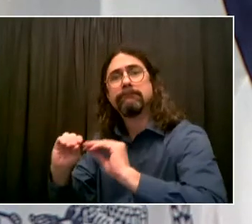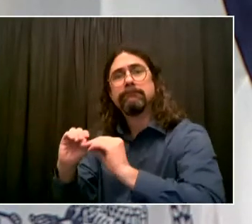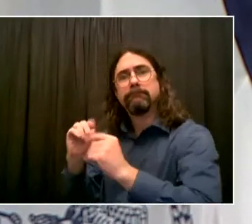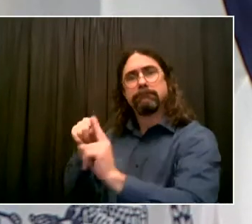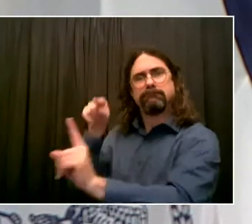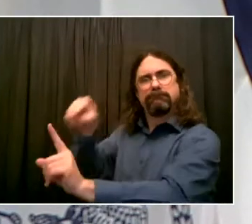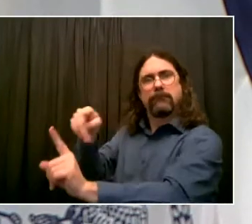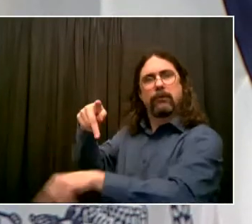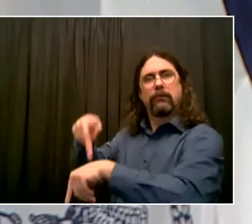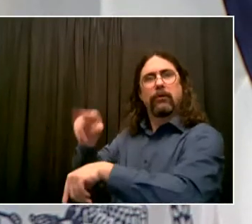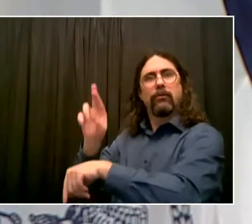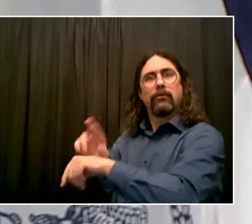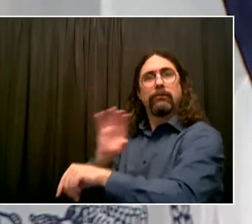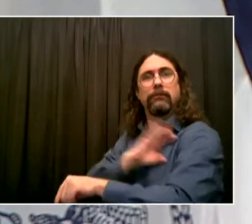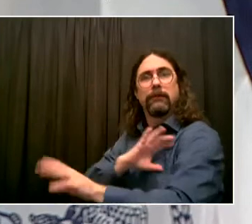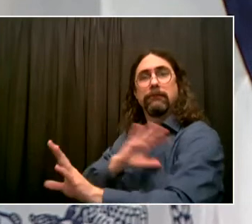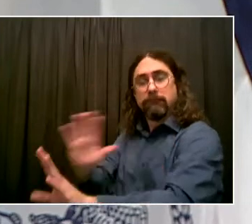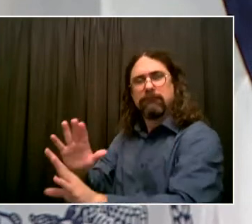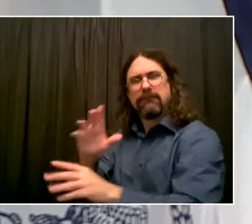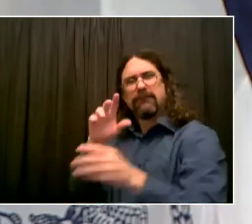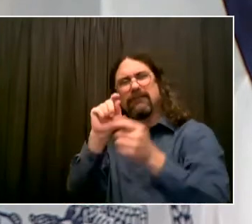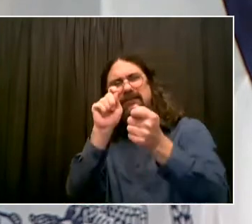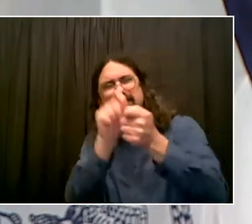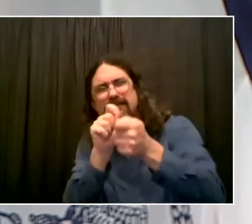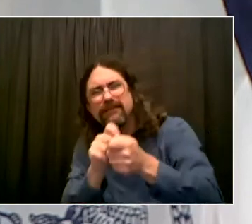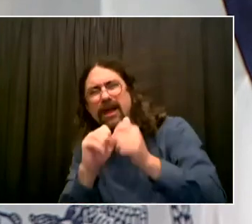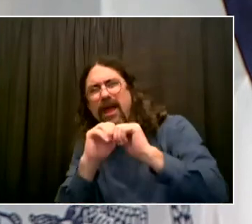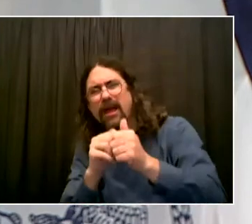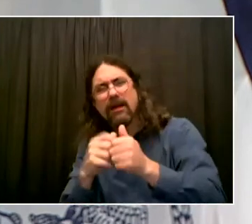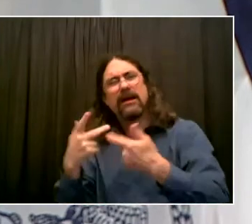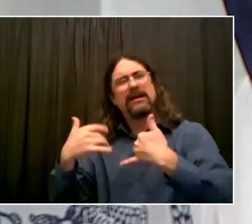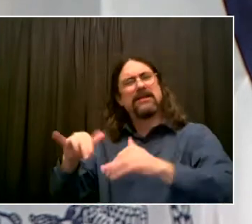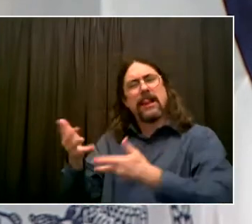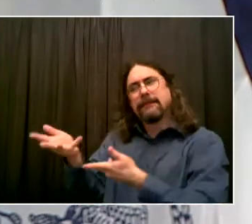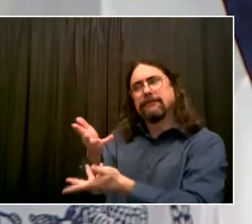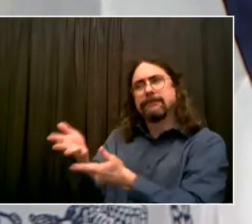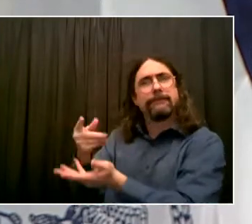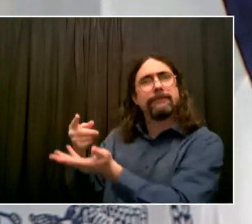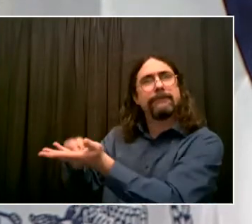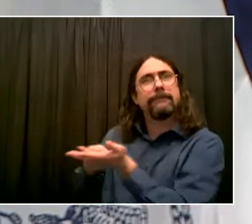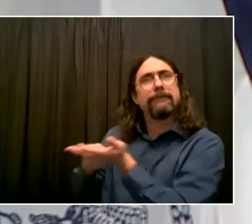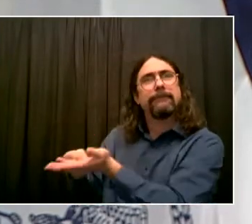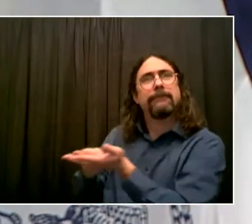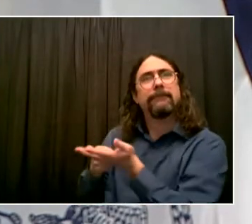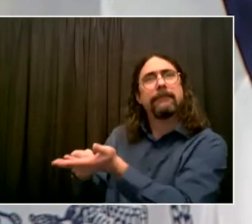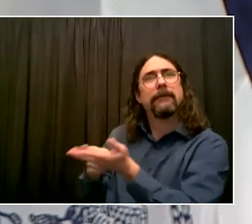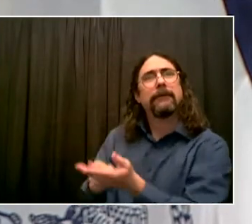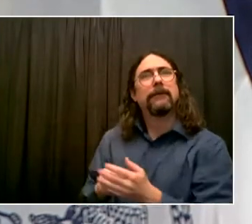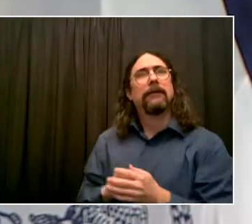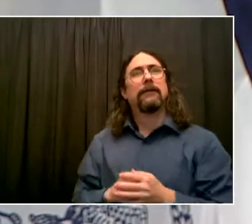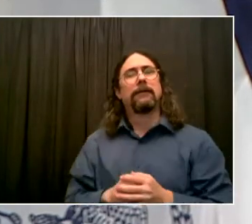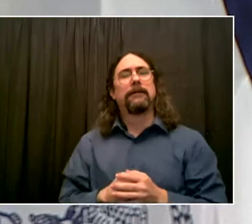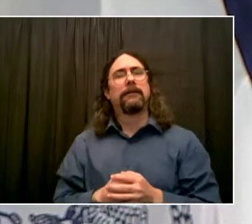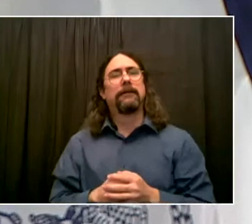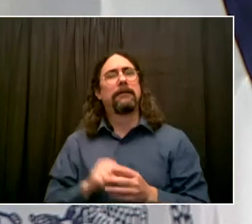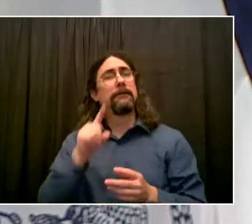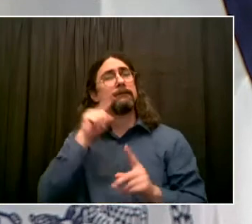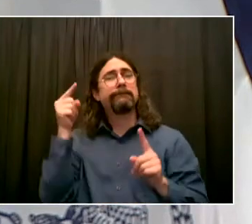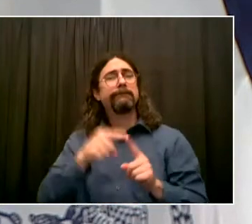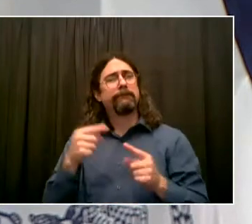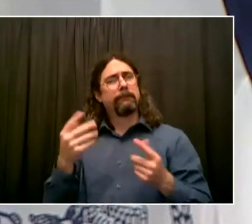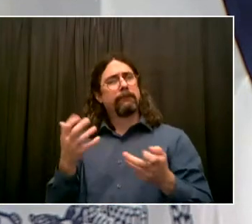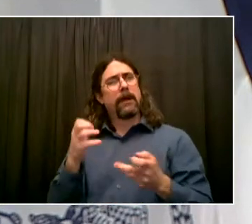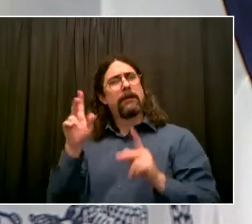we absolutely want to help the people of San Juan to be safe in every way. And the NYPD certainly has great experience